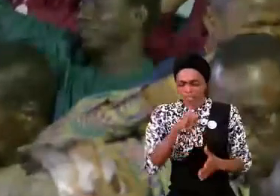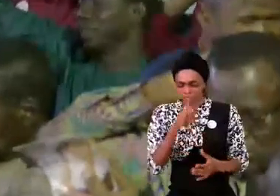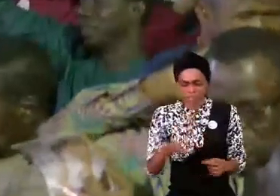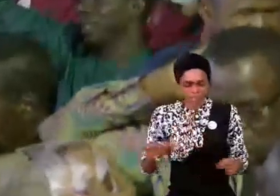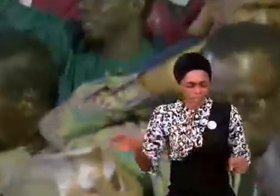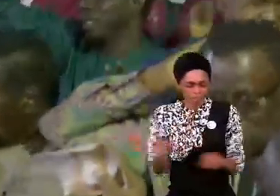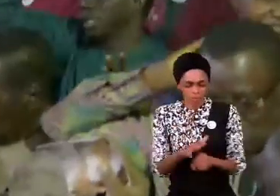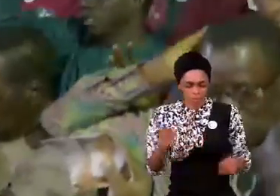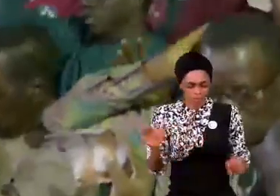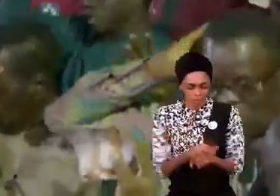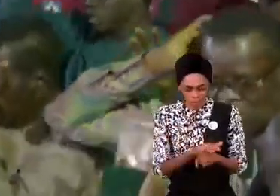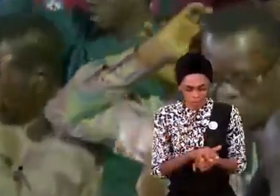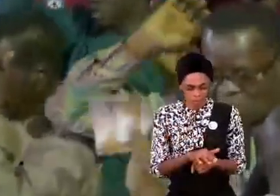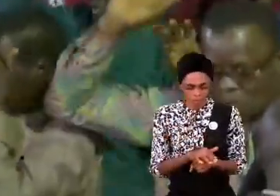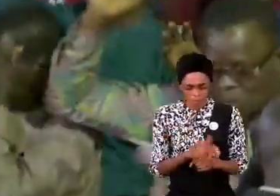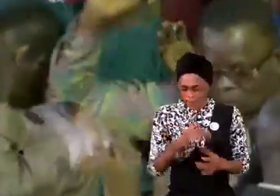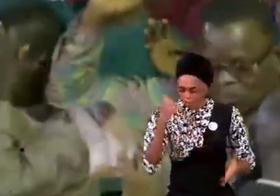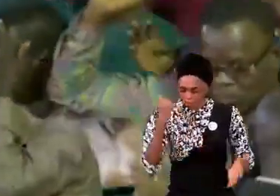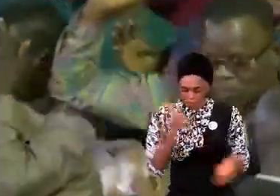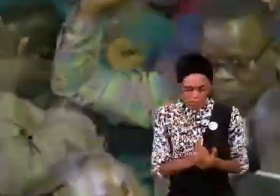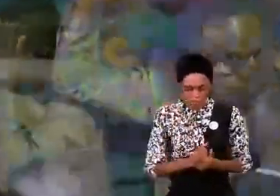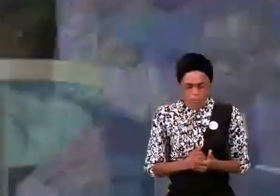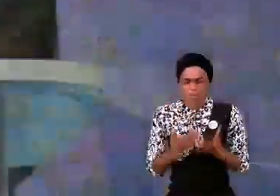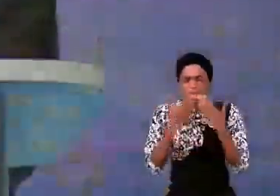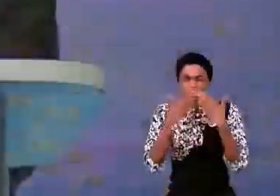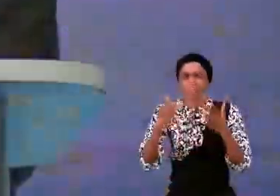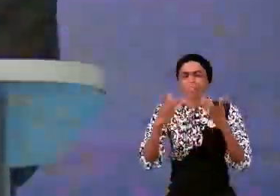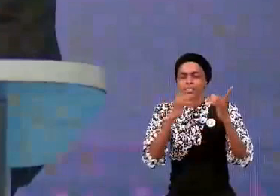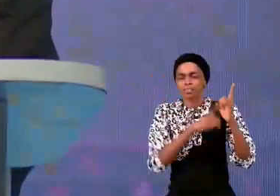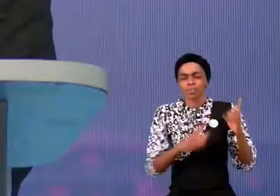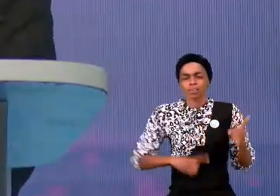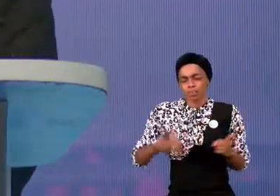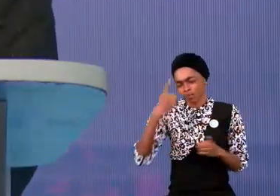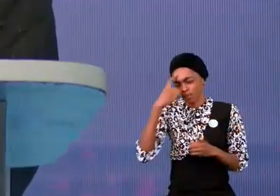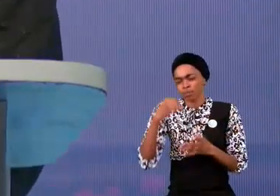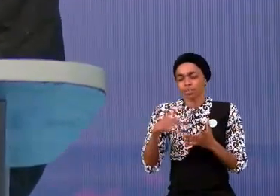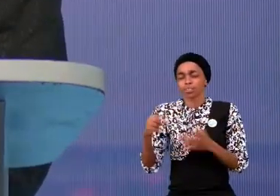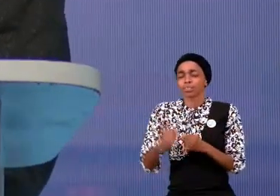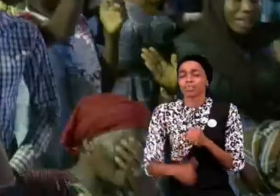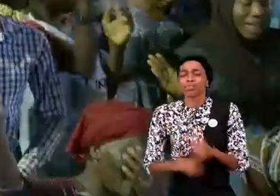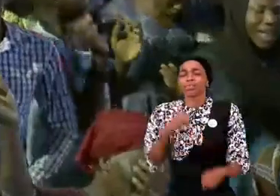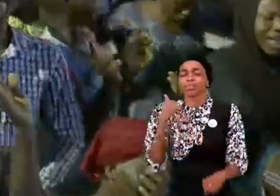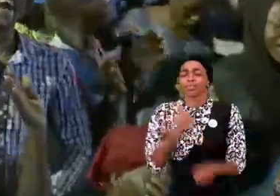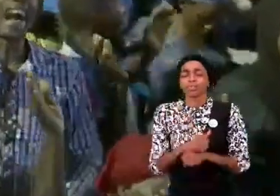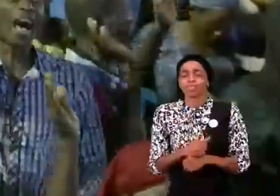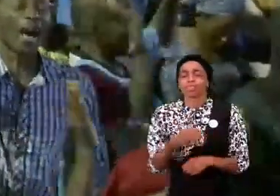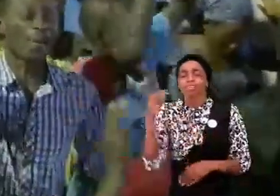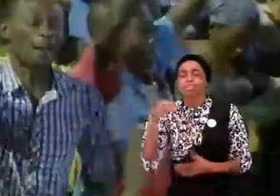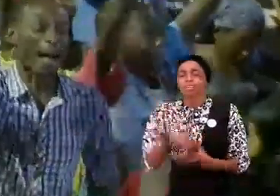the confirmation. In Jesus' name we pray.